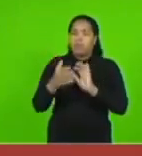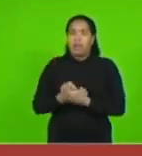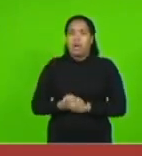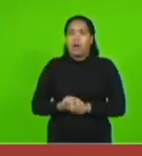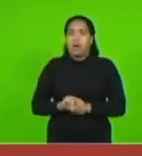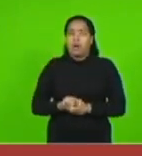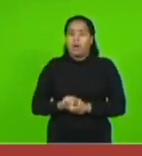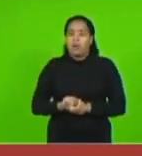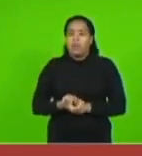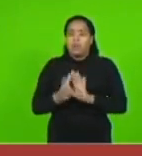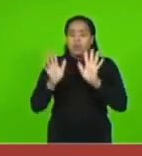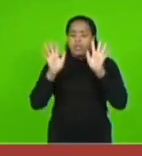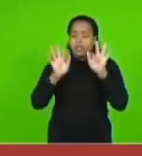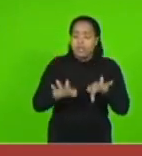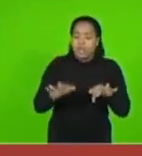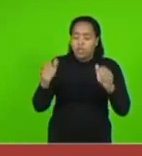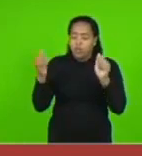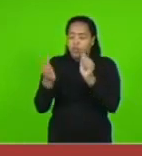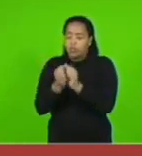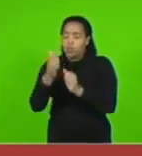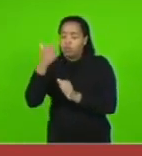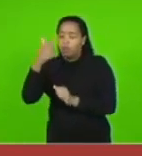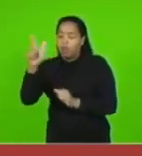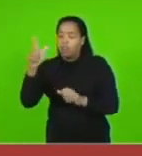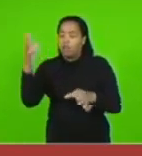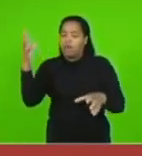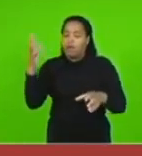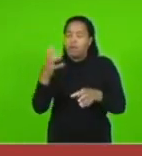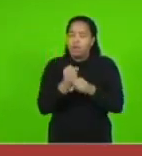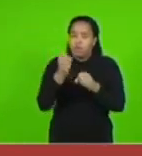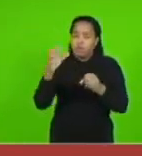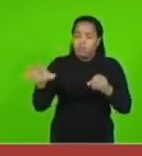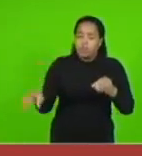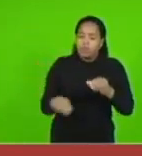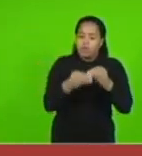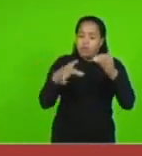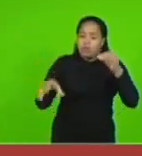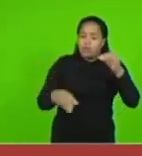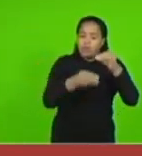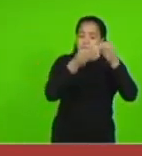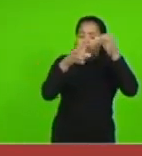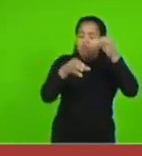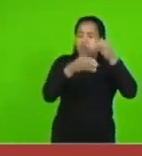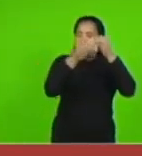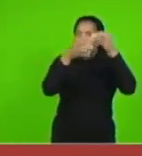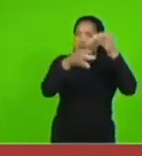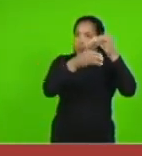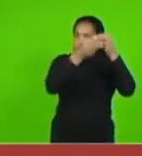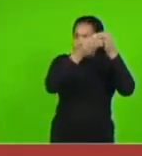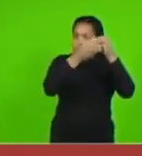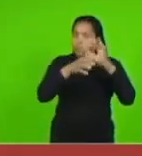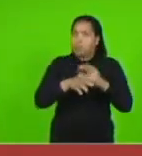the announcements of the trumpets. We know that when one trumpet finishes,